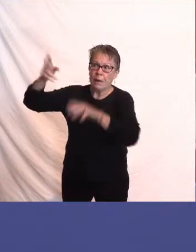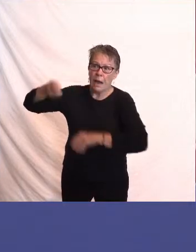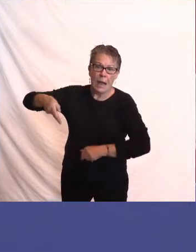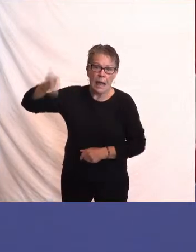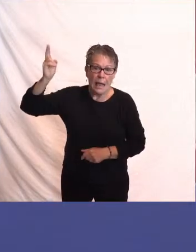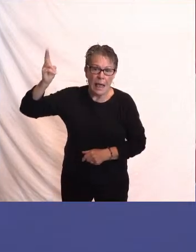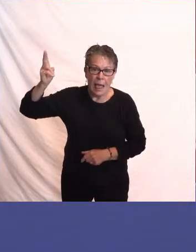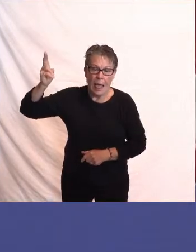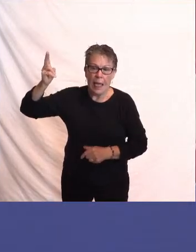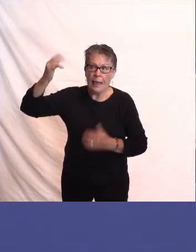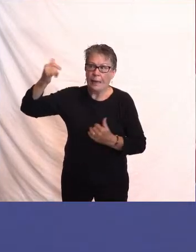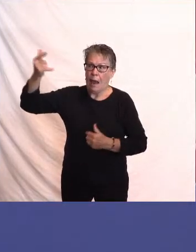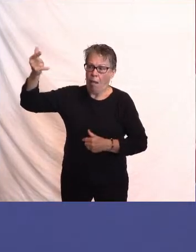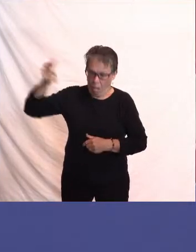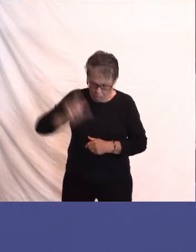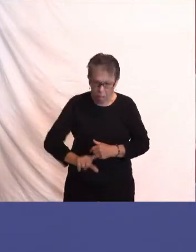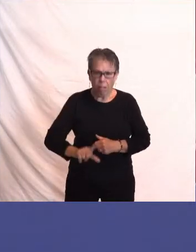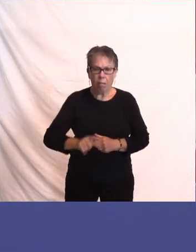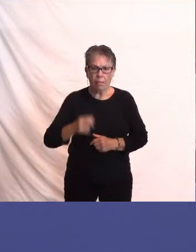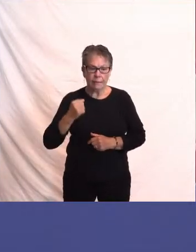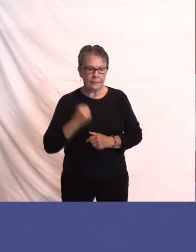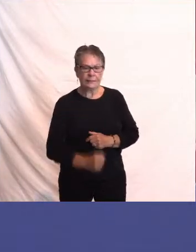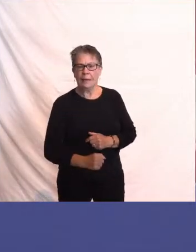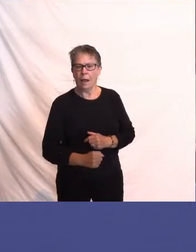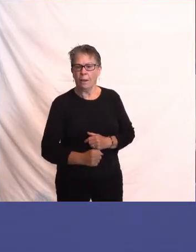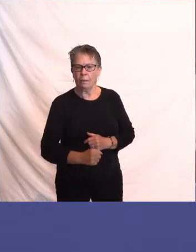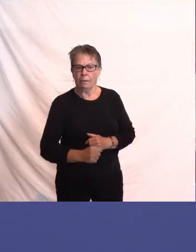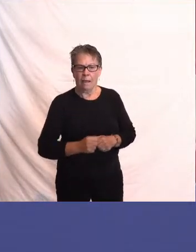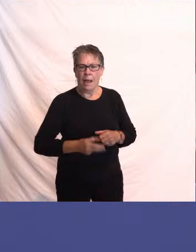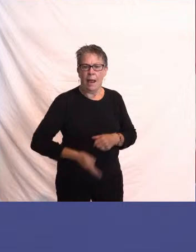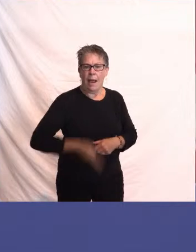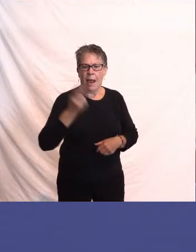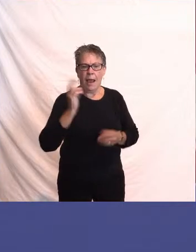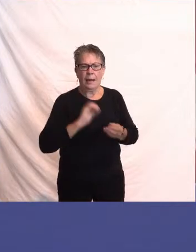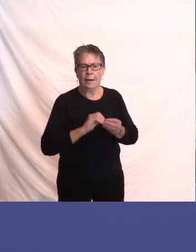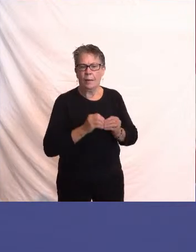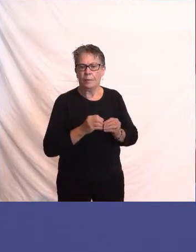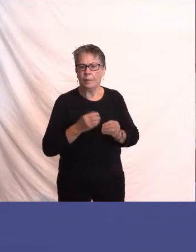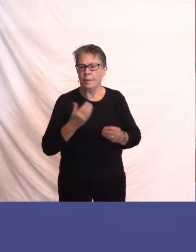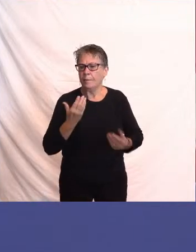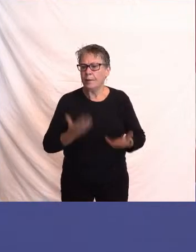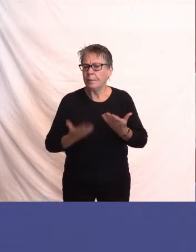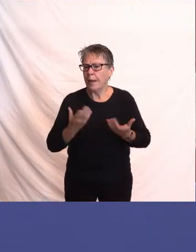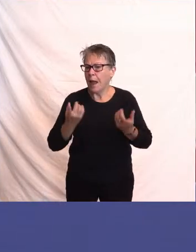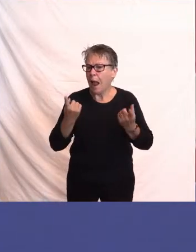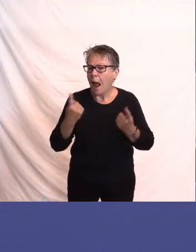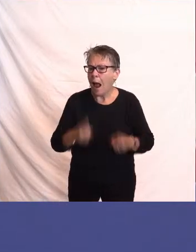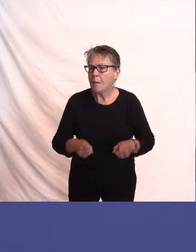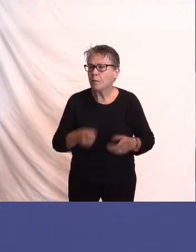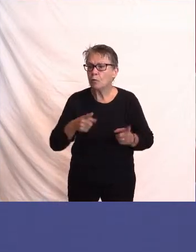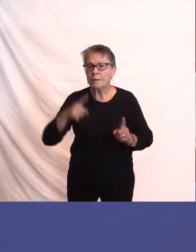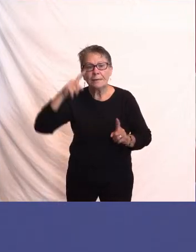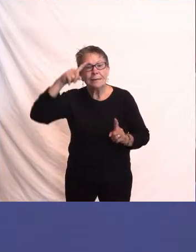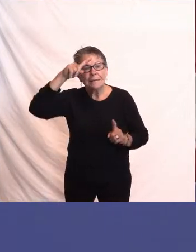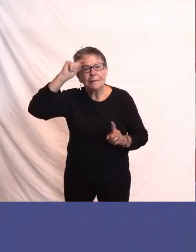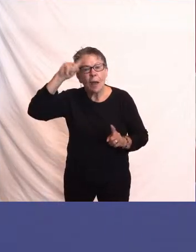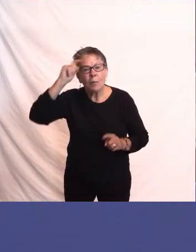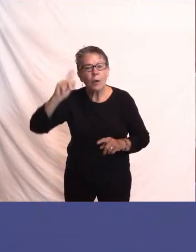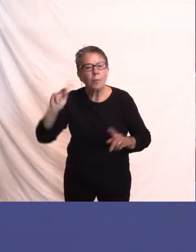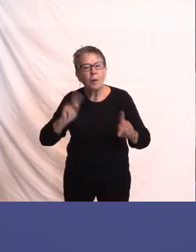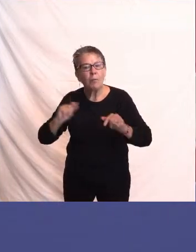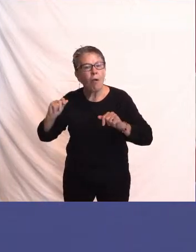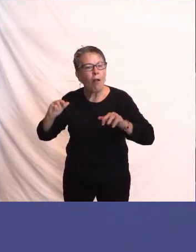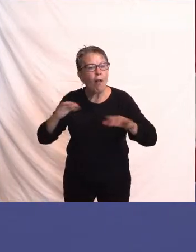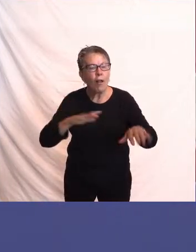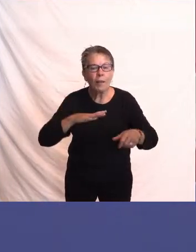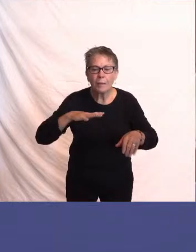The best we can look at is the gatherings for the summer, primarily in the southern portion of the state. That's the only thing I